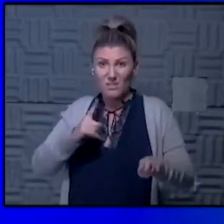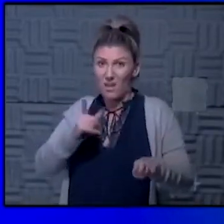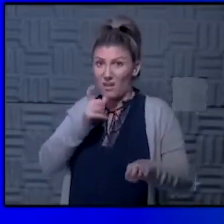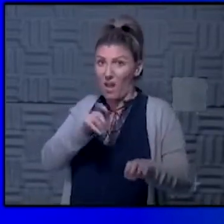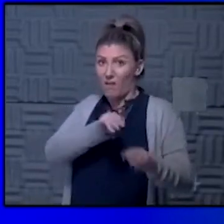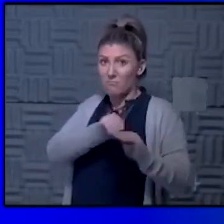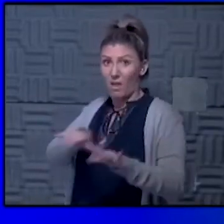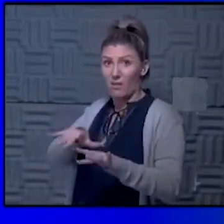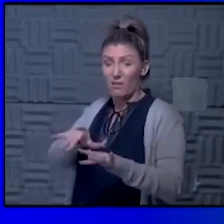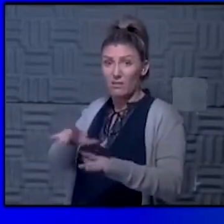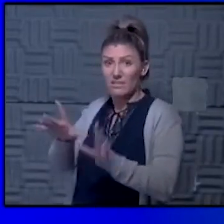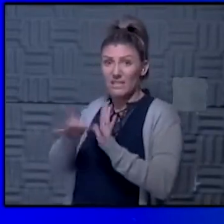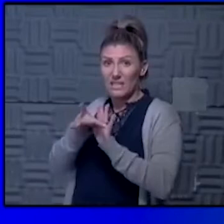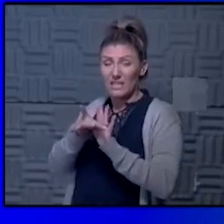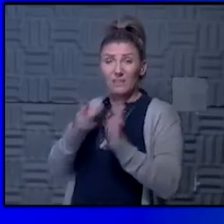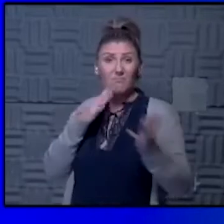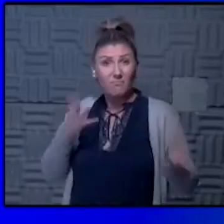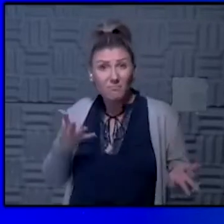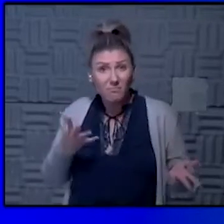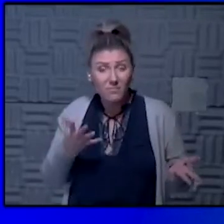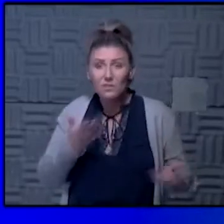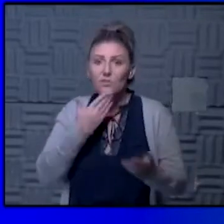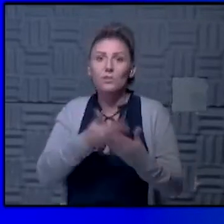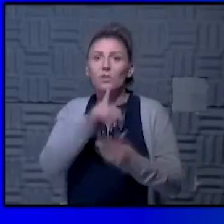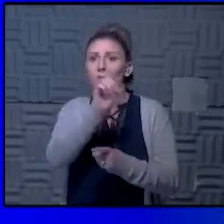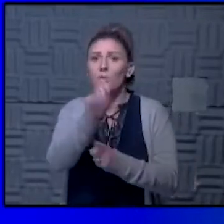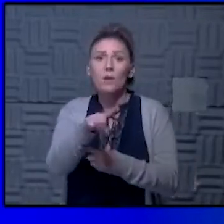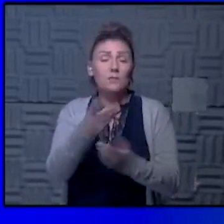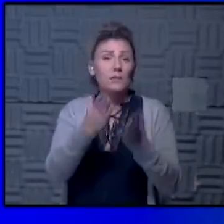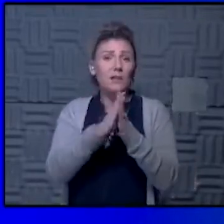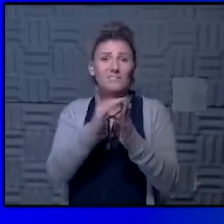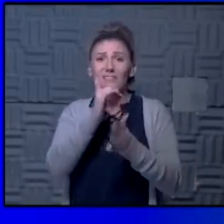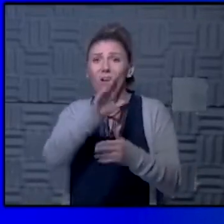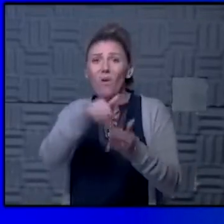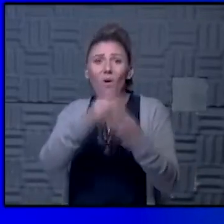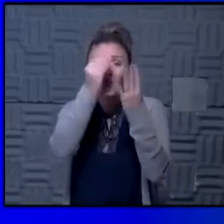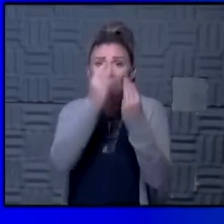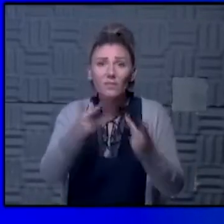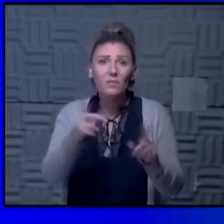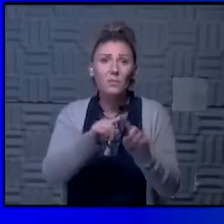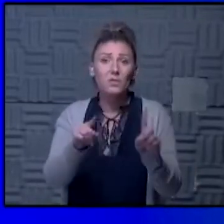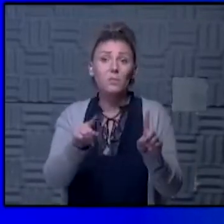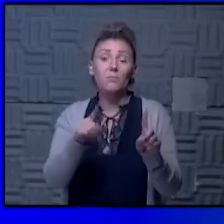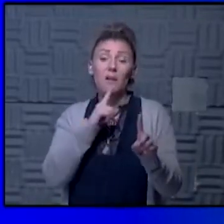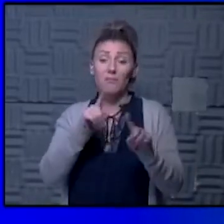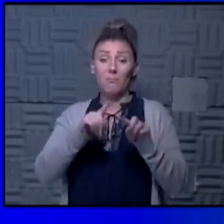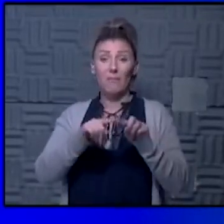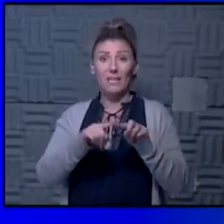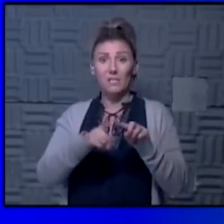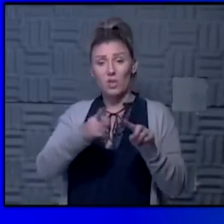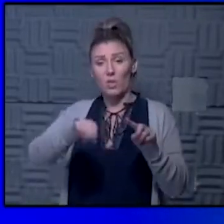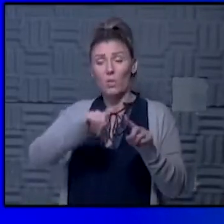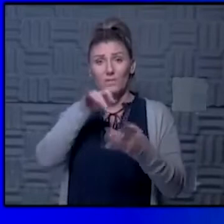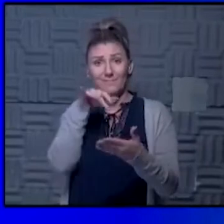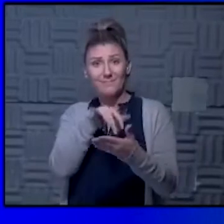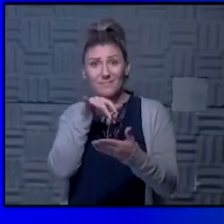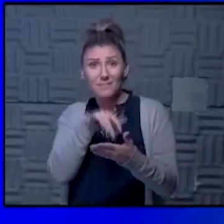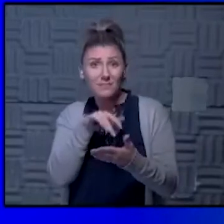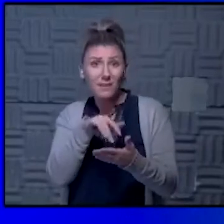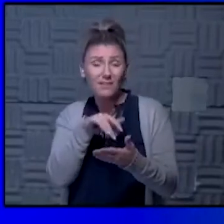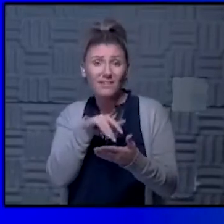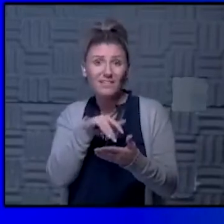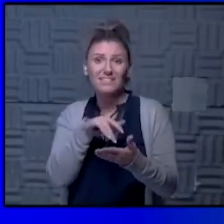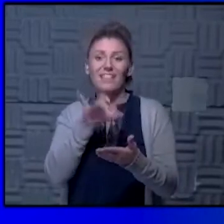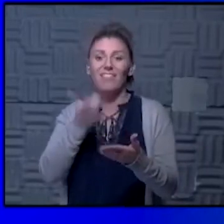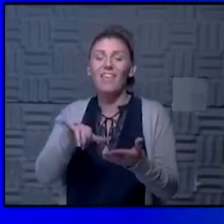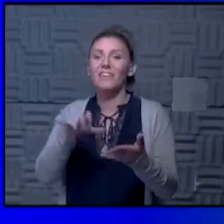good question to ask. We don't have all the information, but all we can say is that based on these studies, this